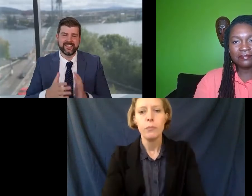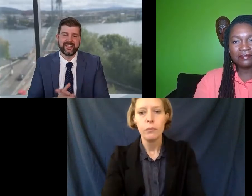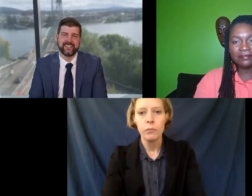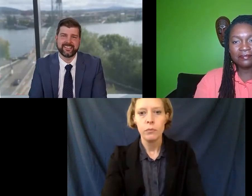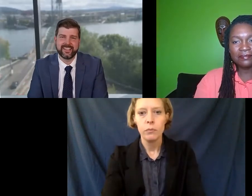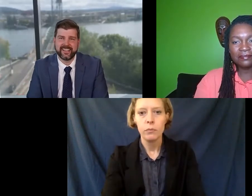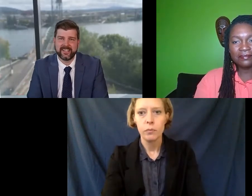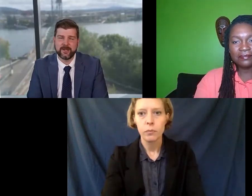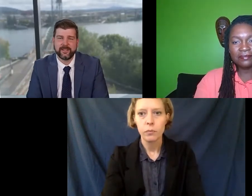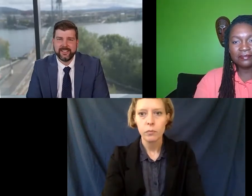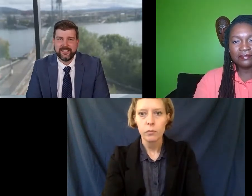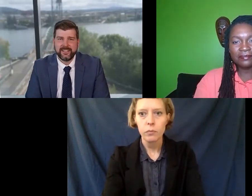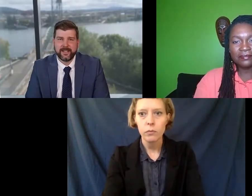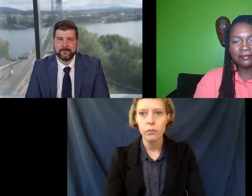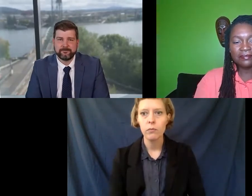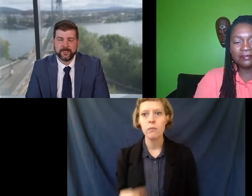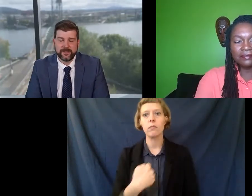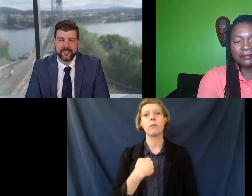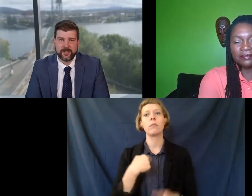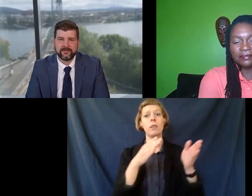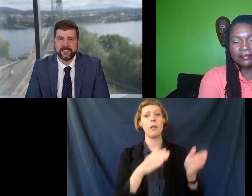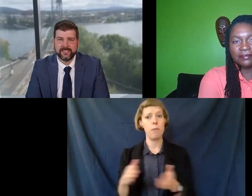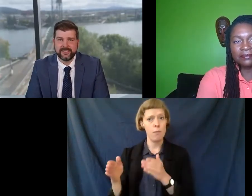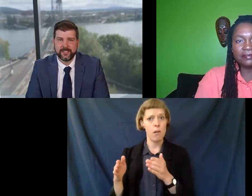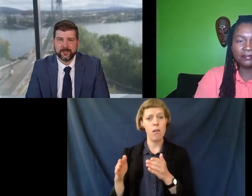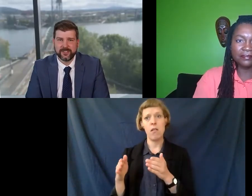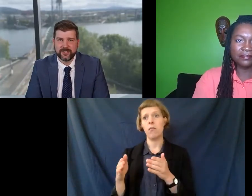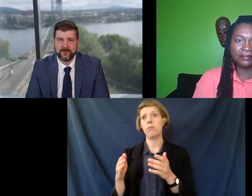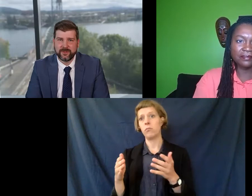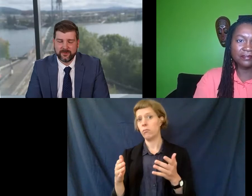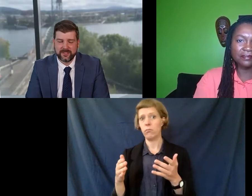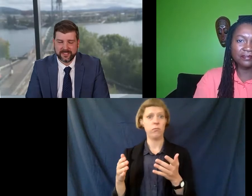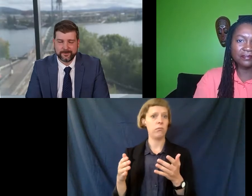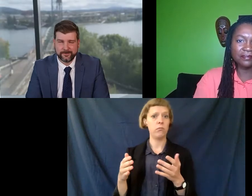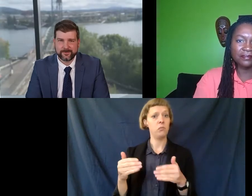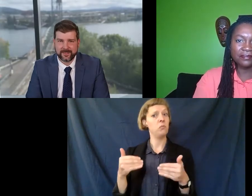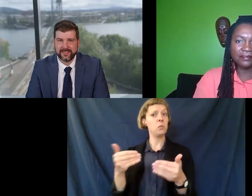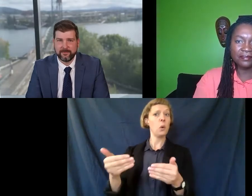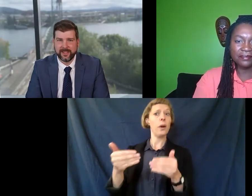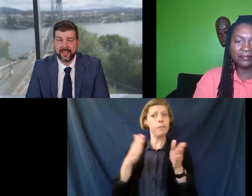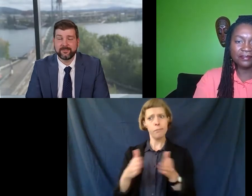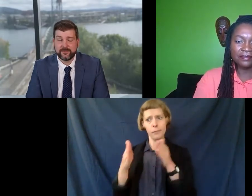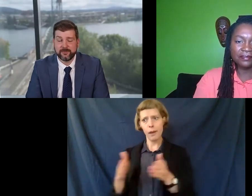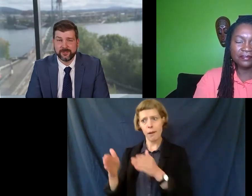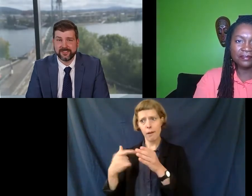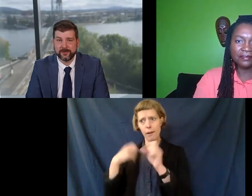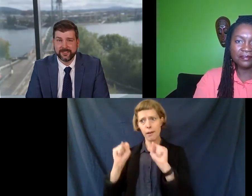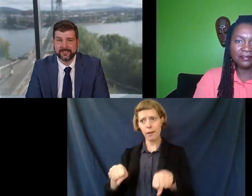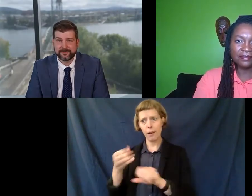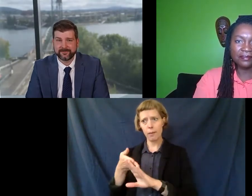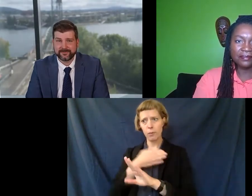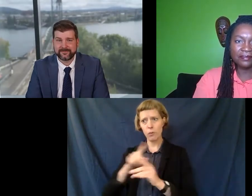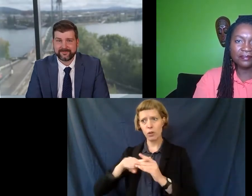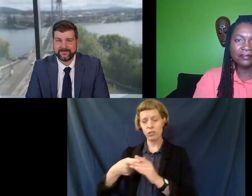regimented. And instead, I ended up, you know, getting drafted in early. So it was a lot of different emotions at